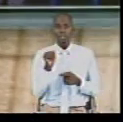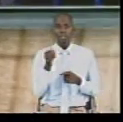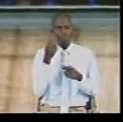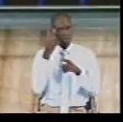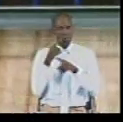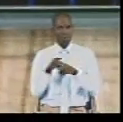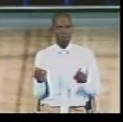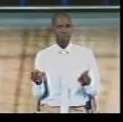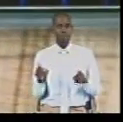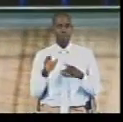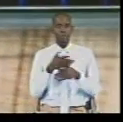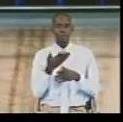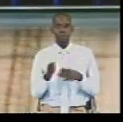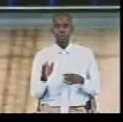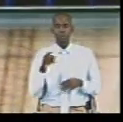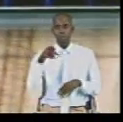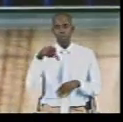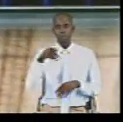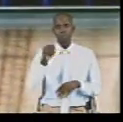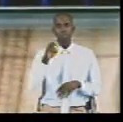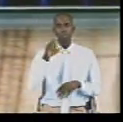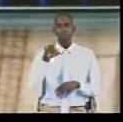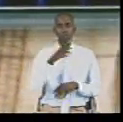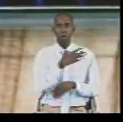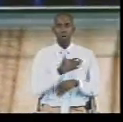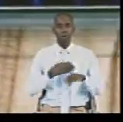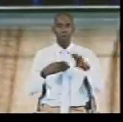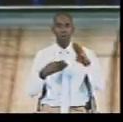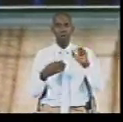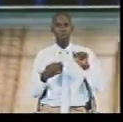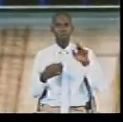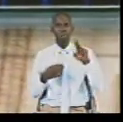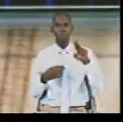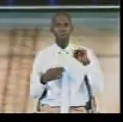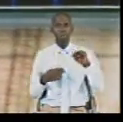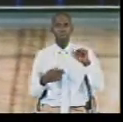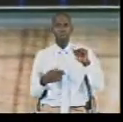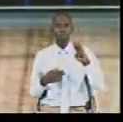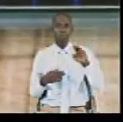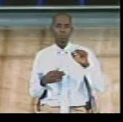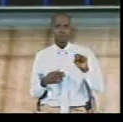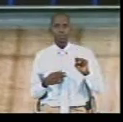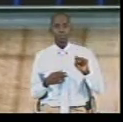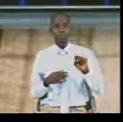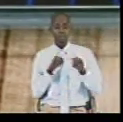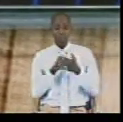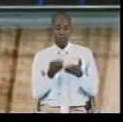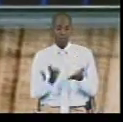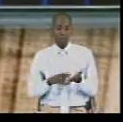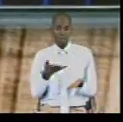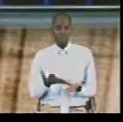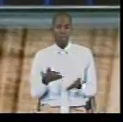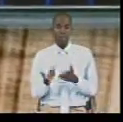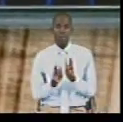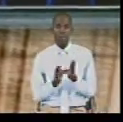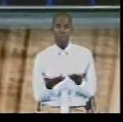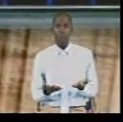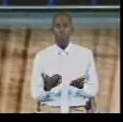and Paul? That's written in the Bible. Why should there be any kind of dissembling